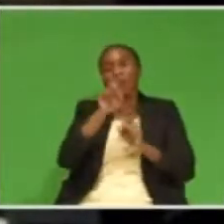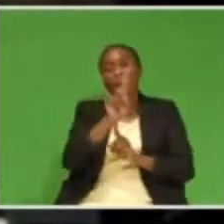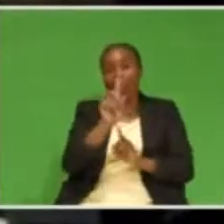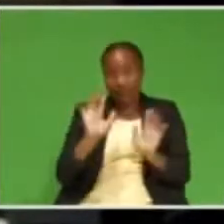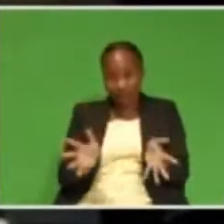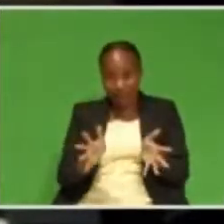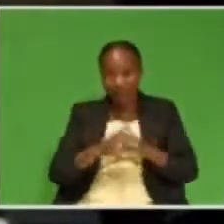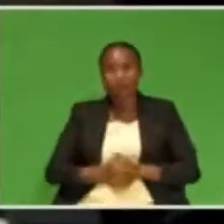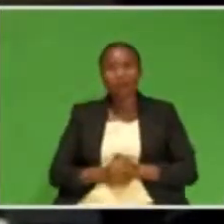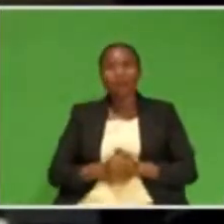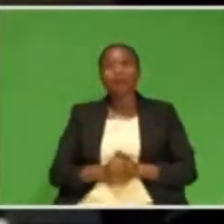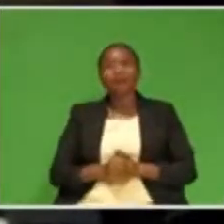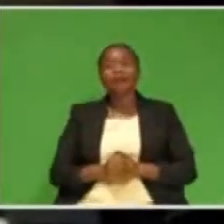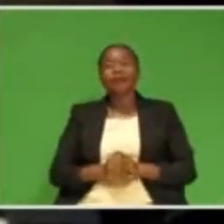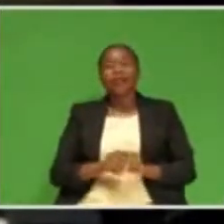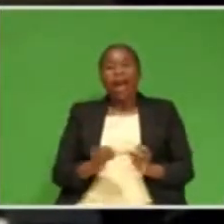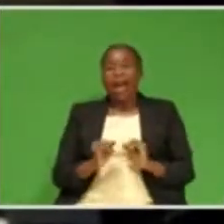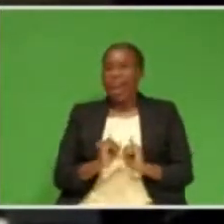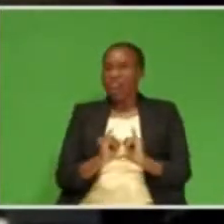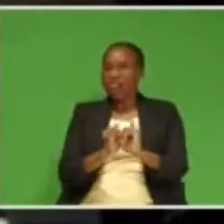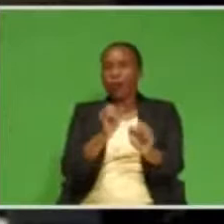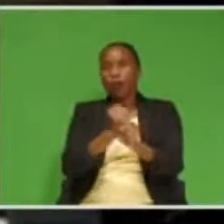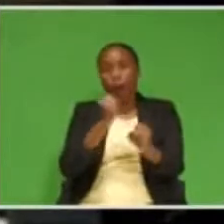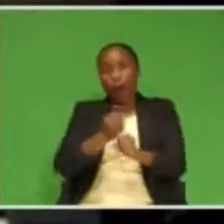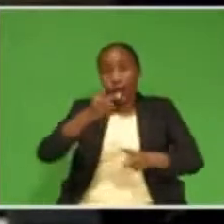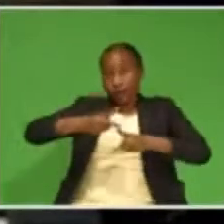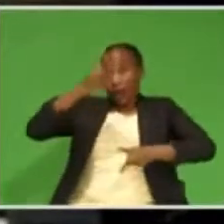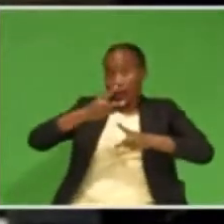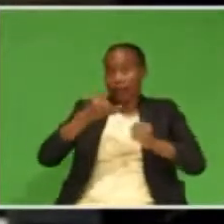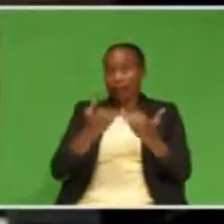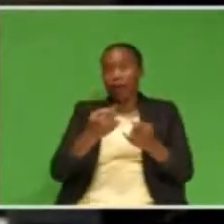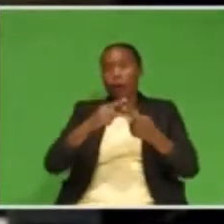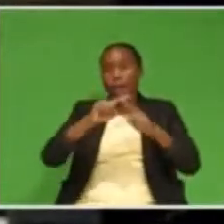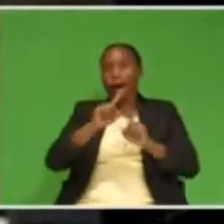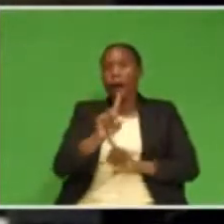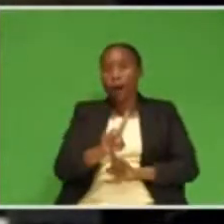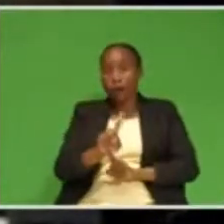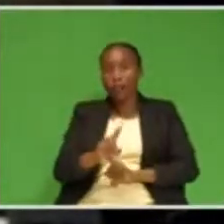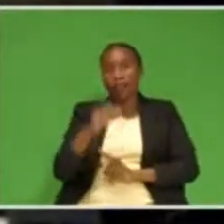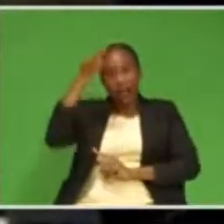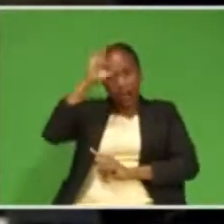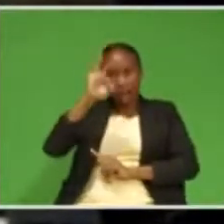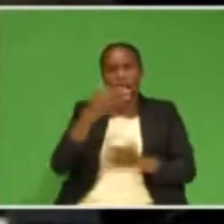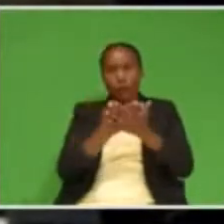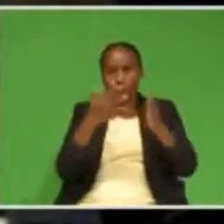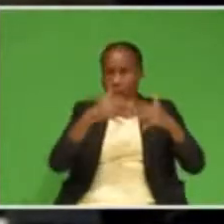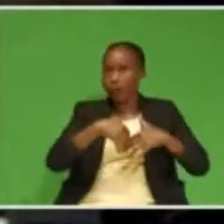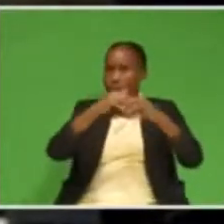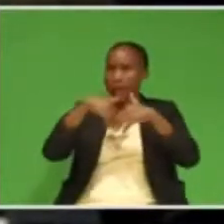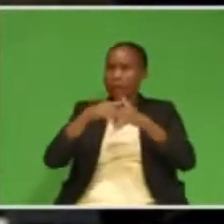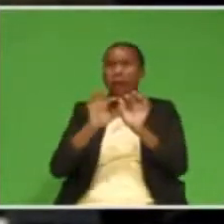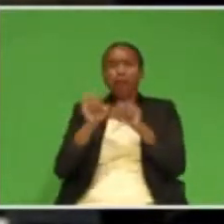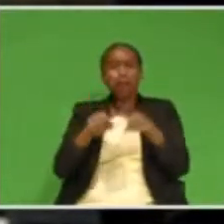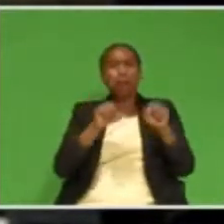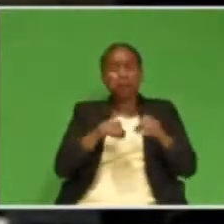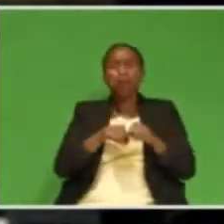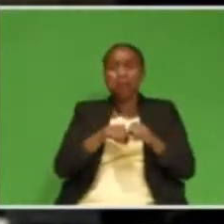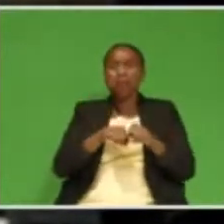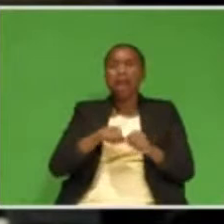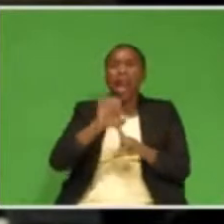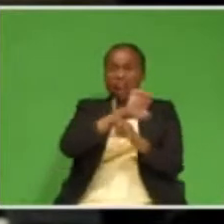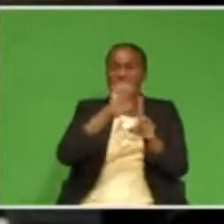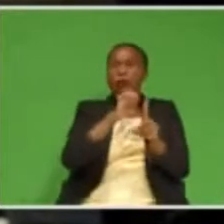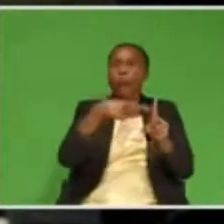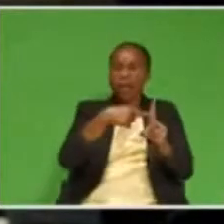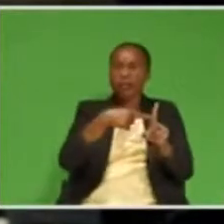Now, urgent work is being finalized by government to create an enabling environment framework